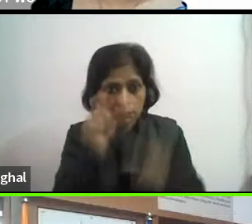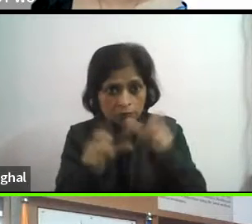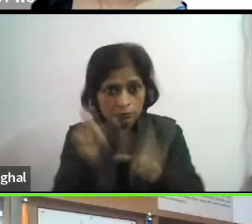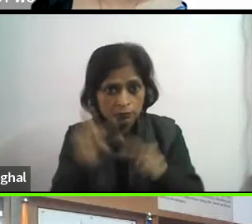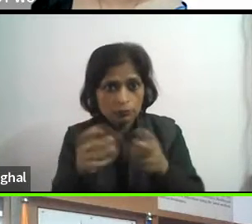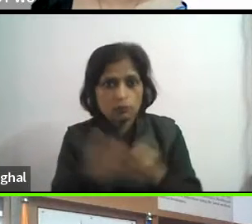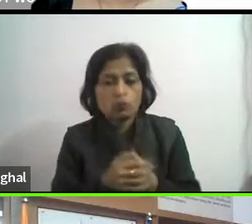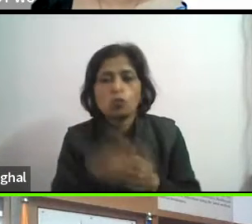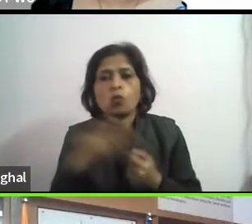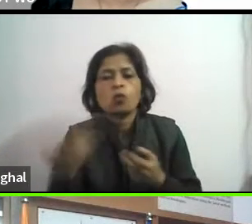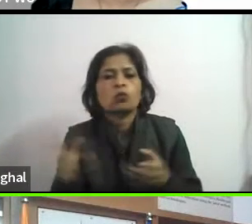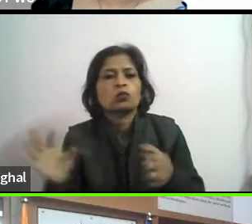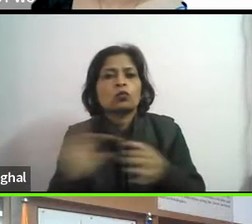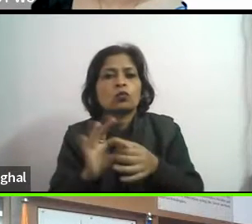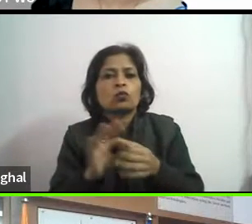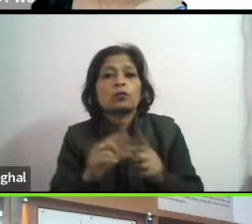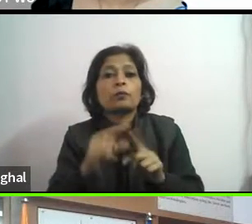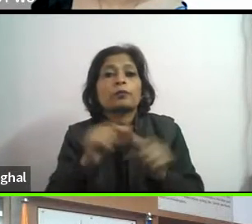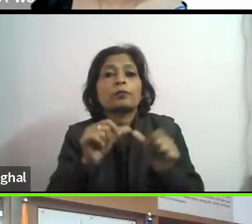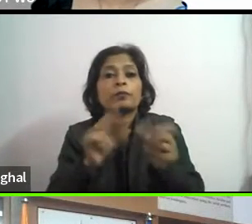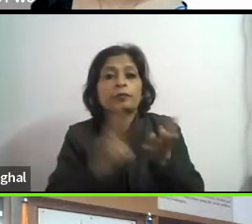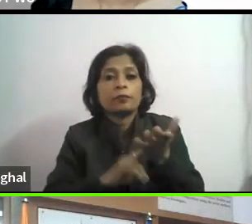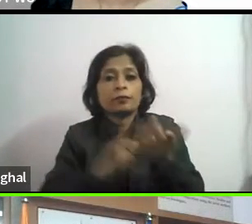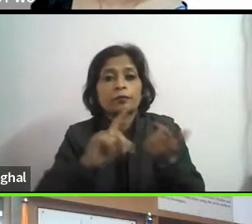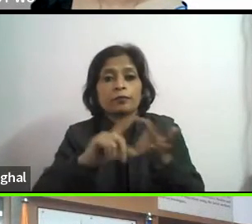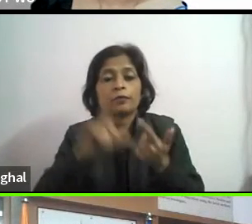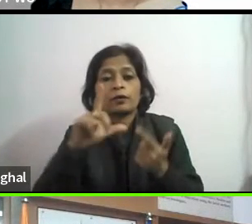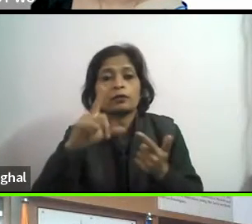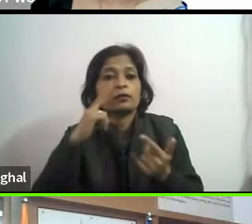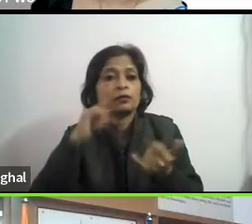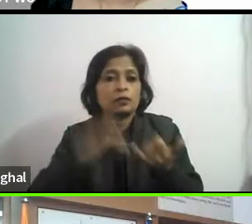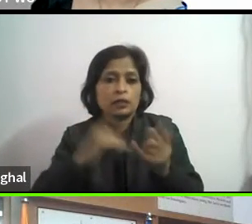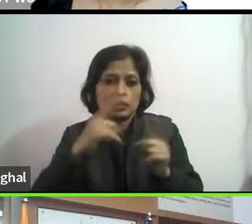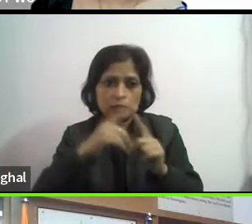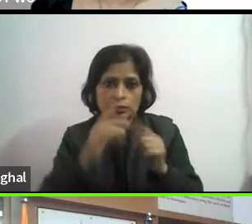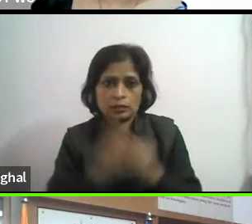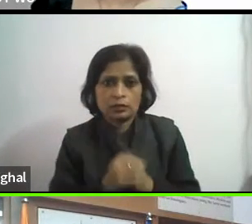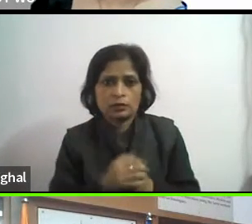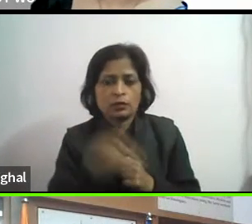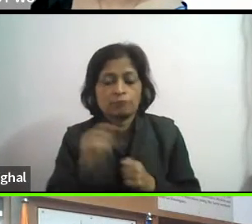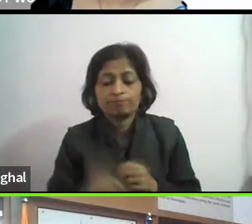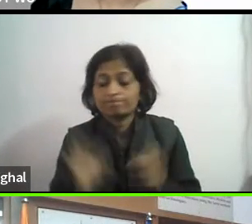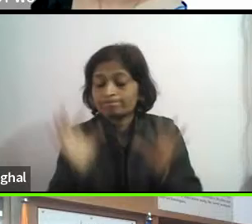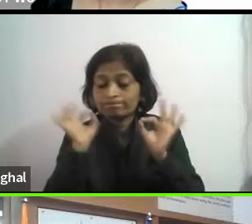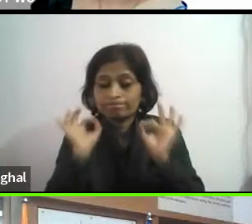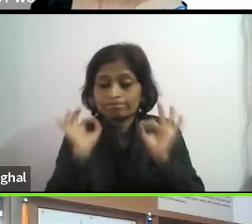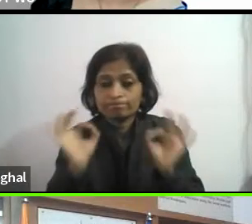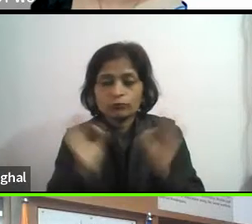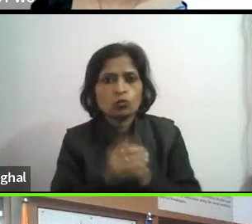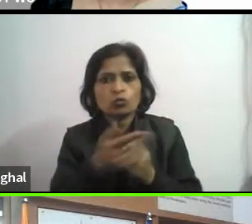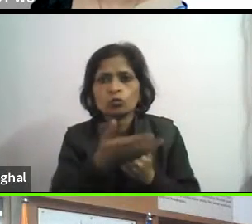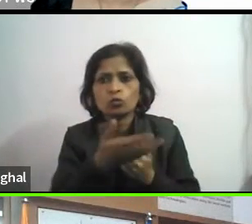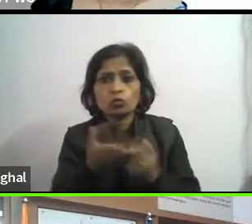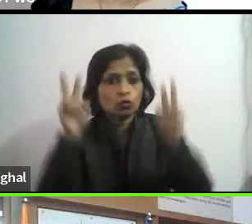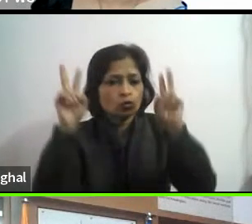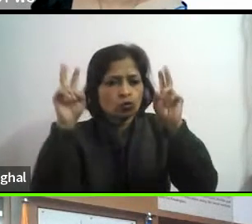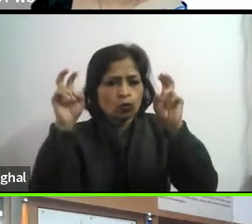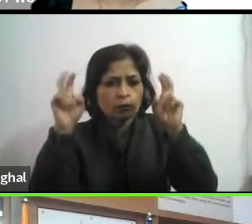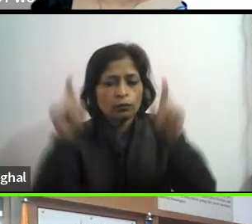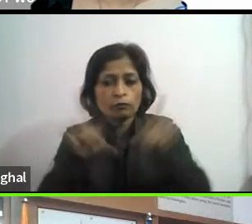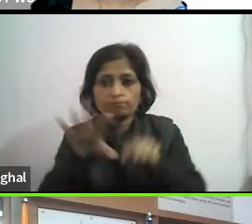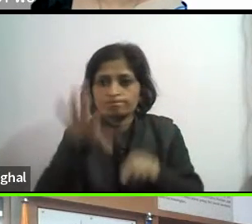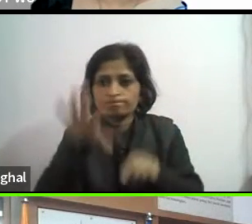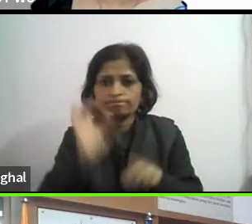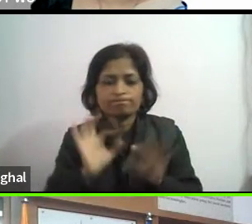and co-panelists, it's really a matter of pleasure. Wonderful, the topic that has been chosen, and that's